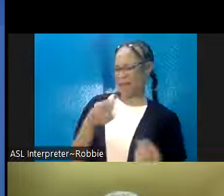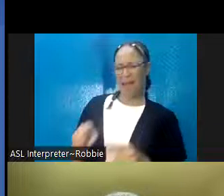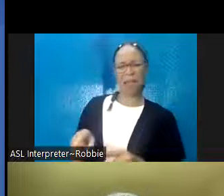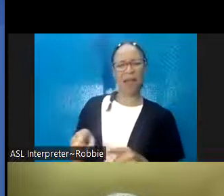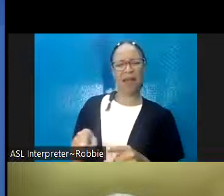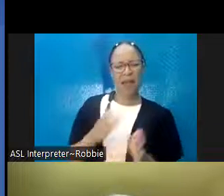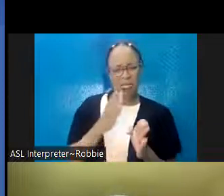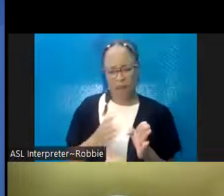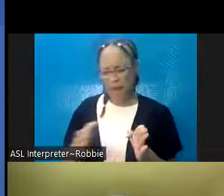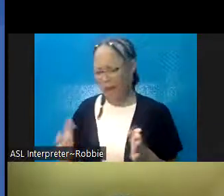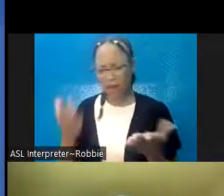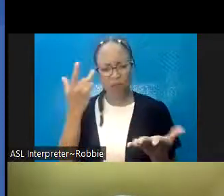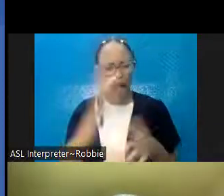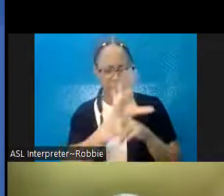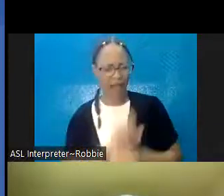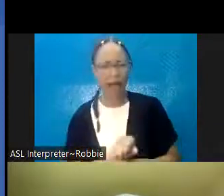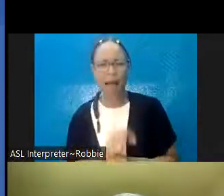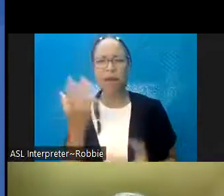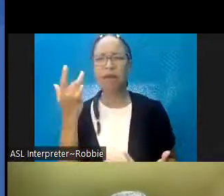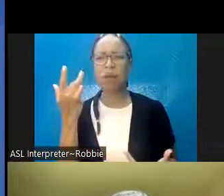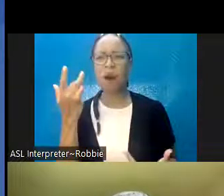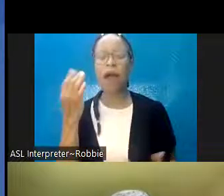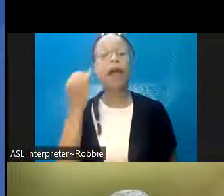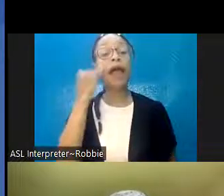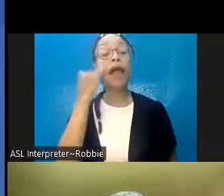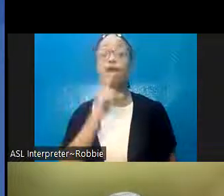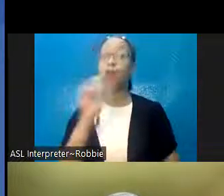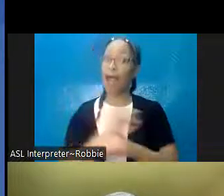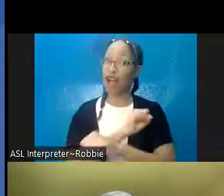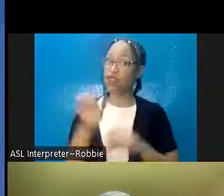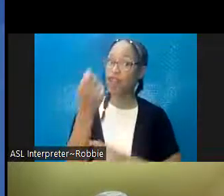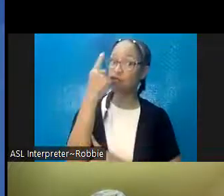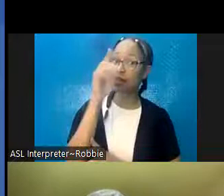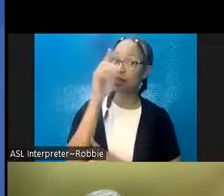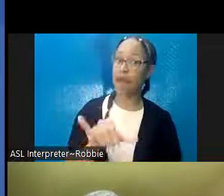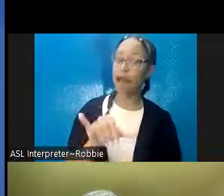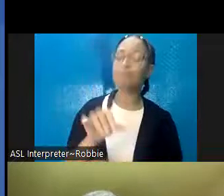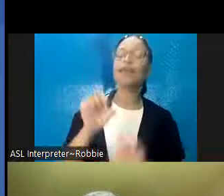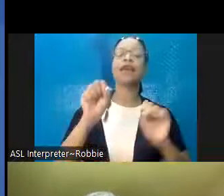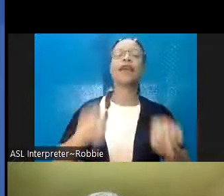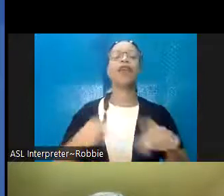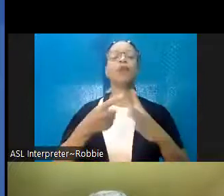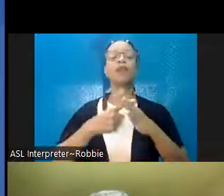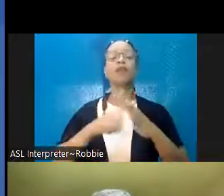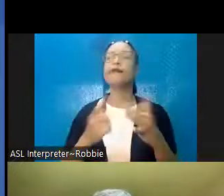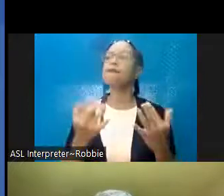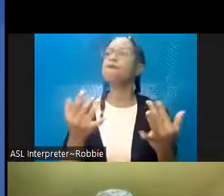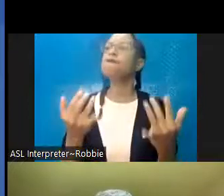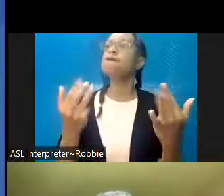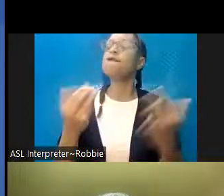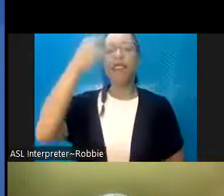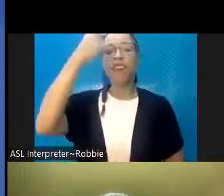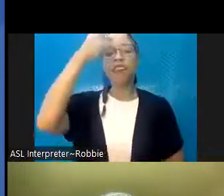patterns and trends? And if we actually understand patterns and trends, can we begin to anticipate and think about what